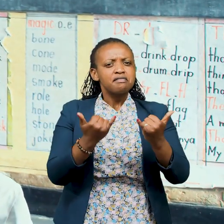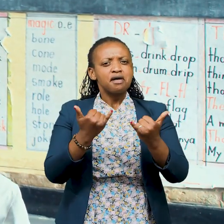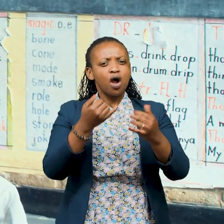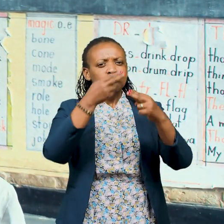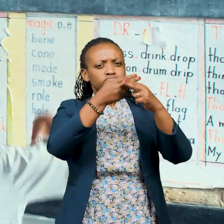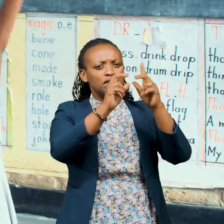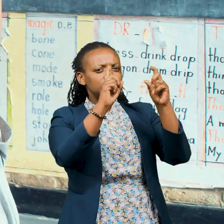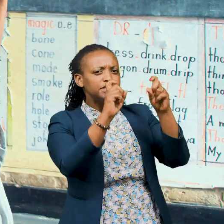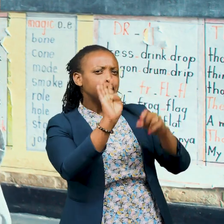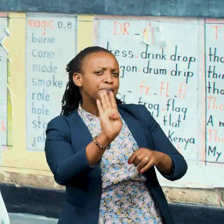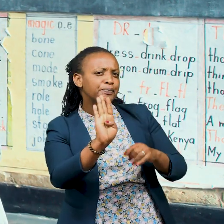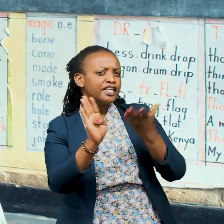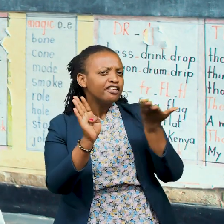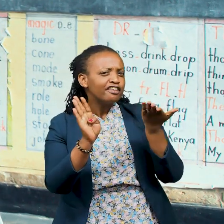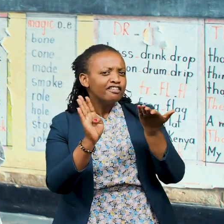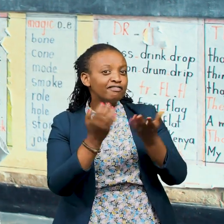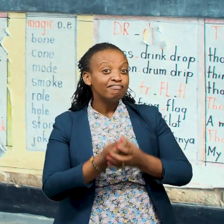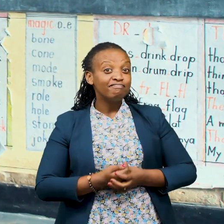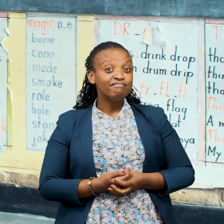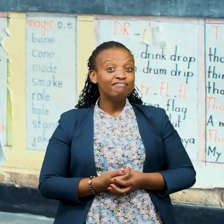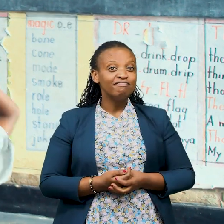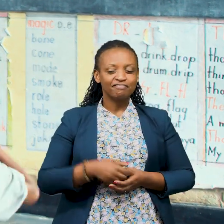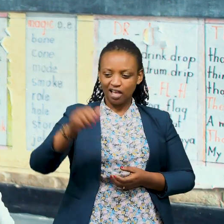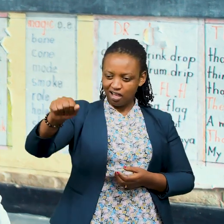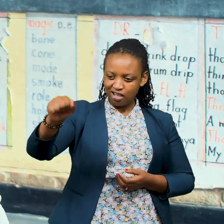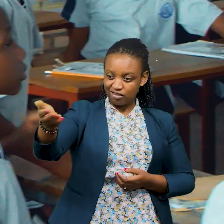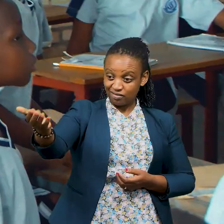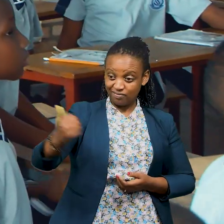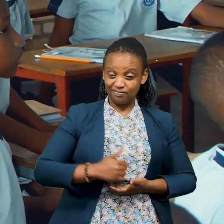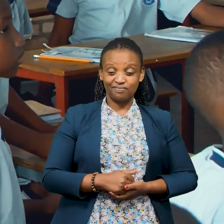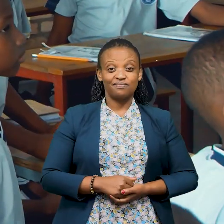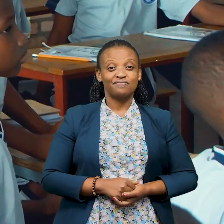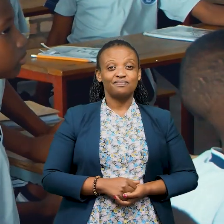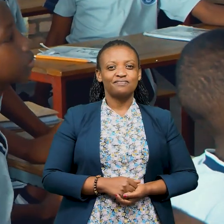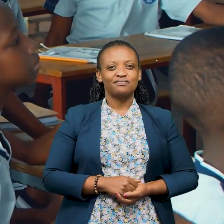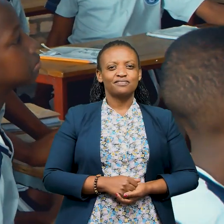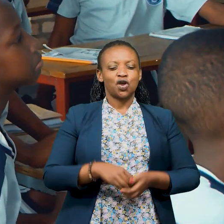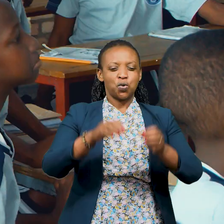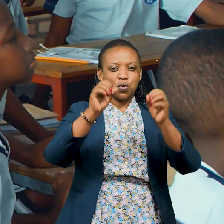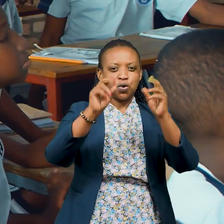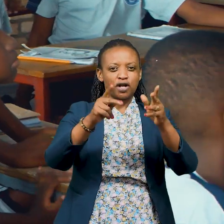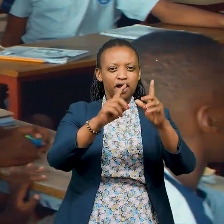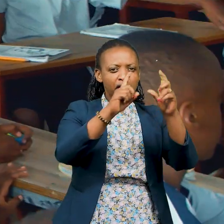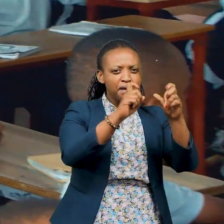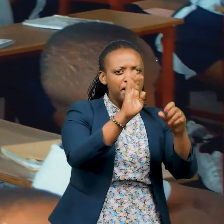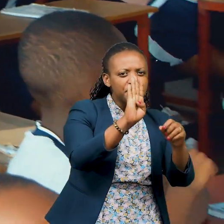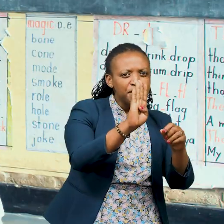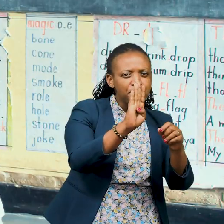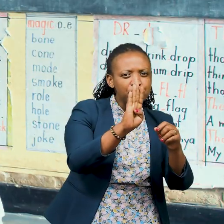image B? Image B. Yes, Paul. Okay, image B, it is